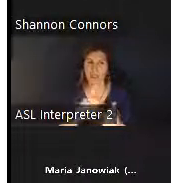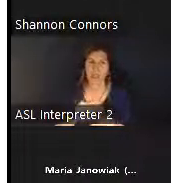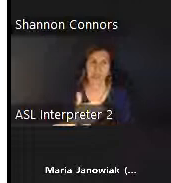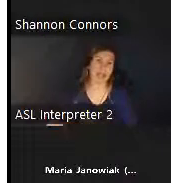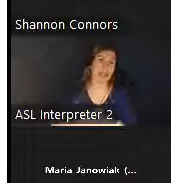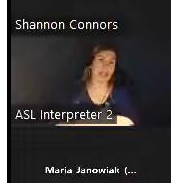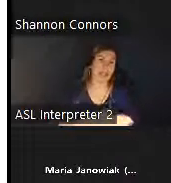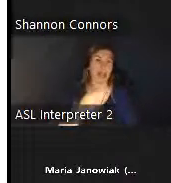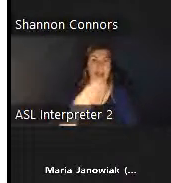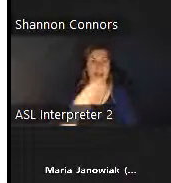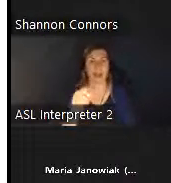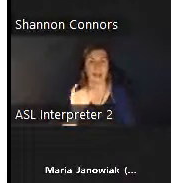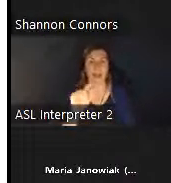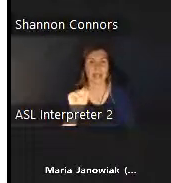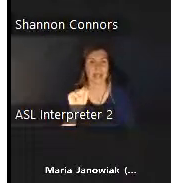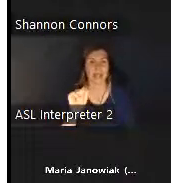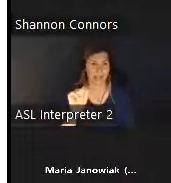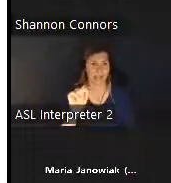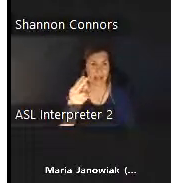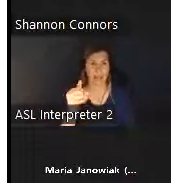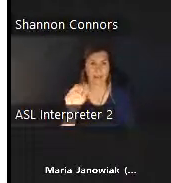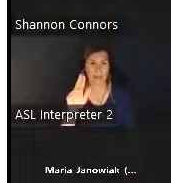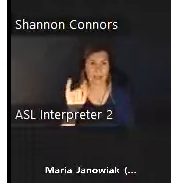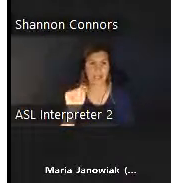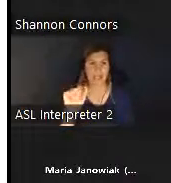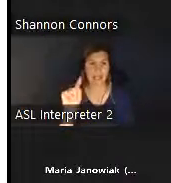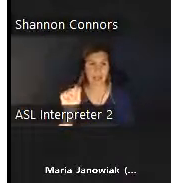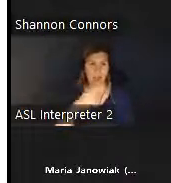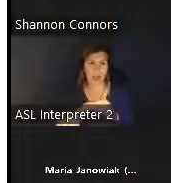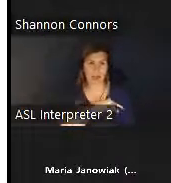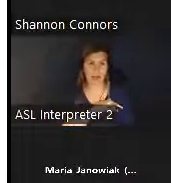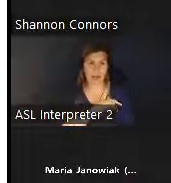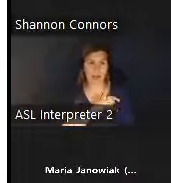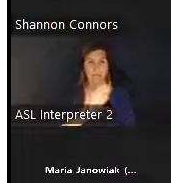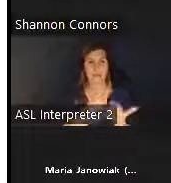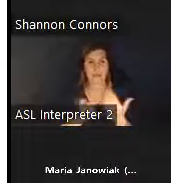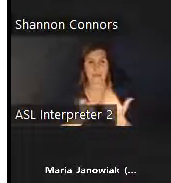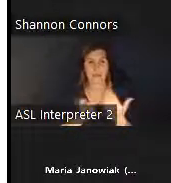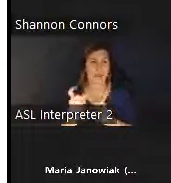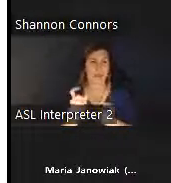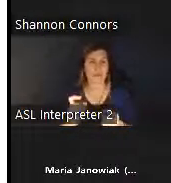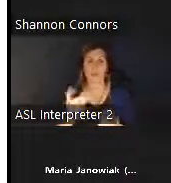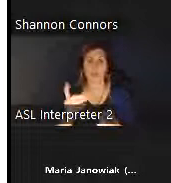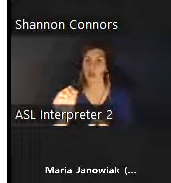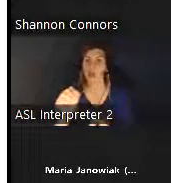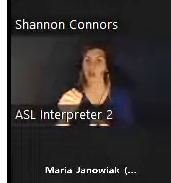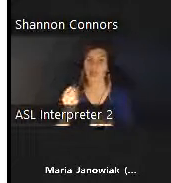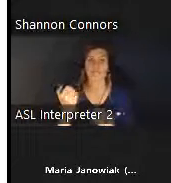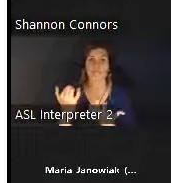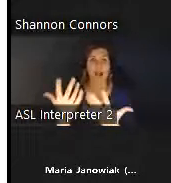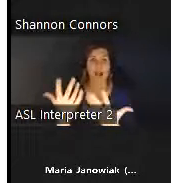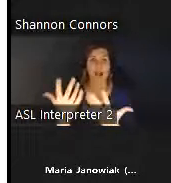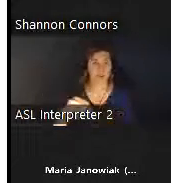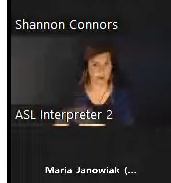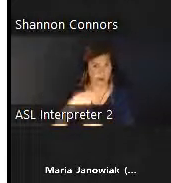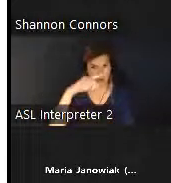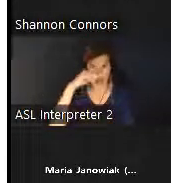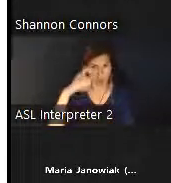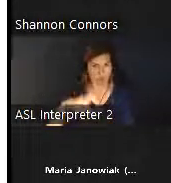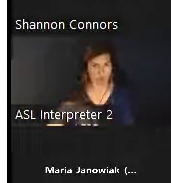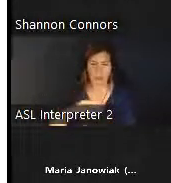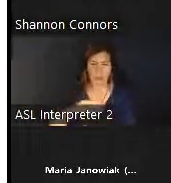That included doing some things that they don't ordinarily do, like conducting prescribed fire in the summer as opposed to the